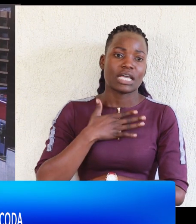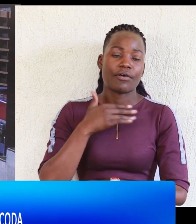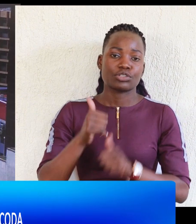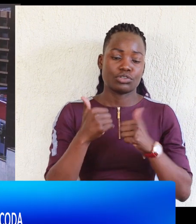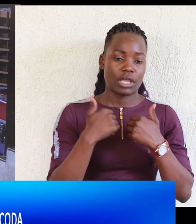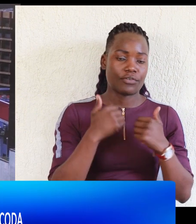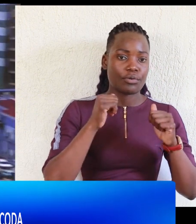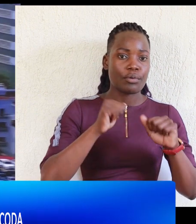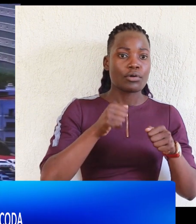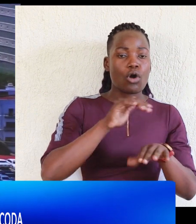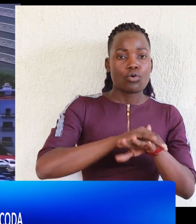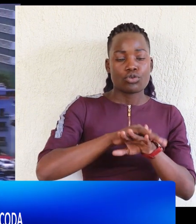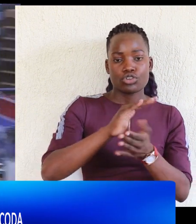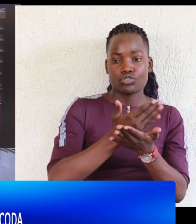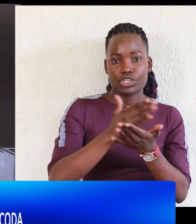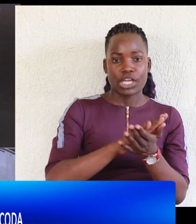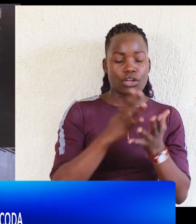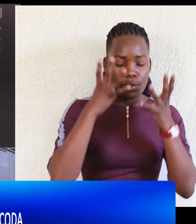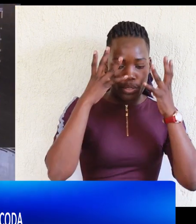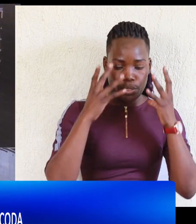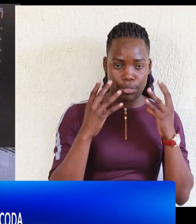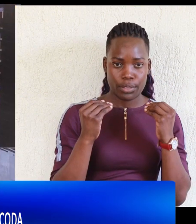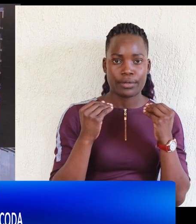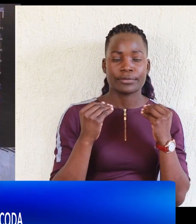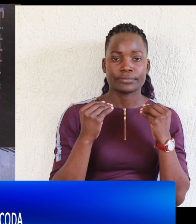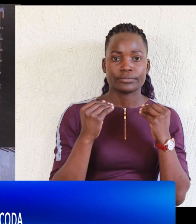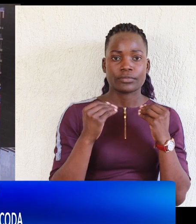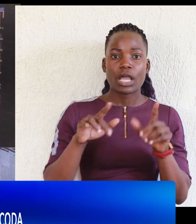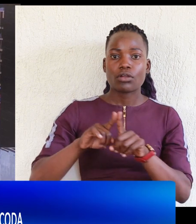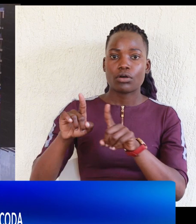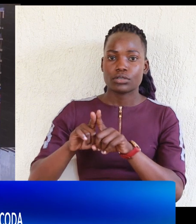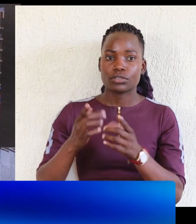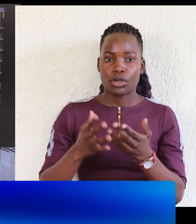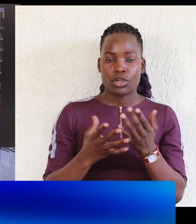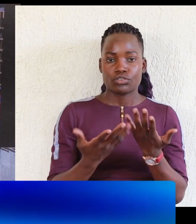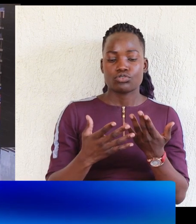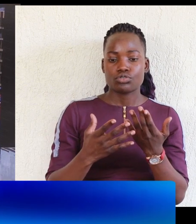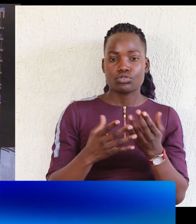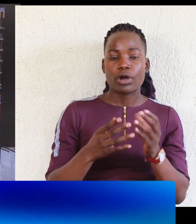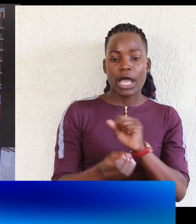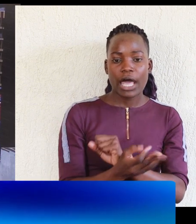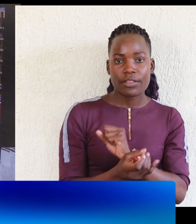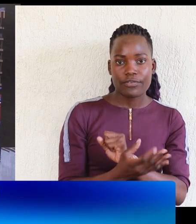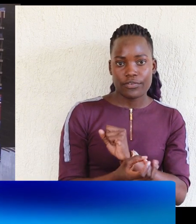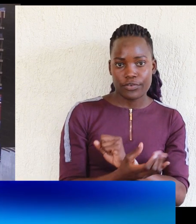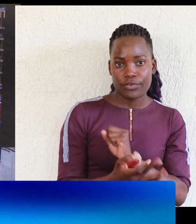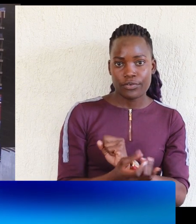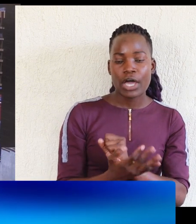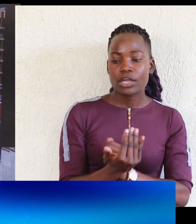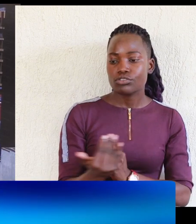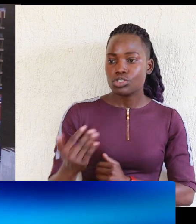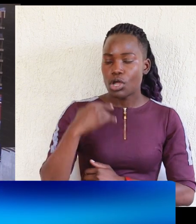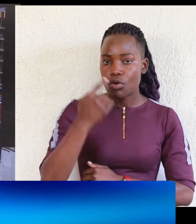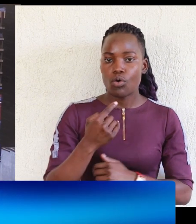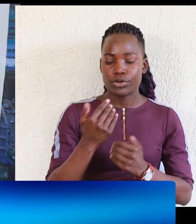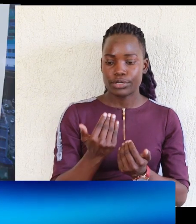share them to ease mental health for us, and also to be models for the upcoming now kids whose parents have